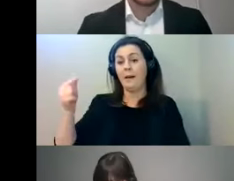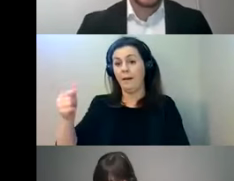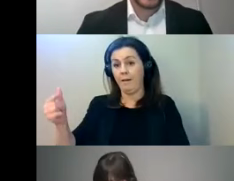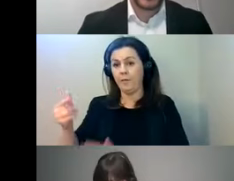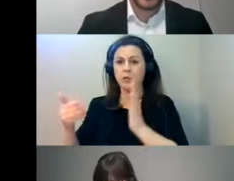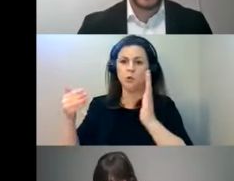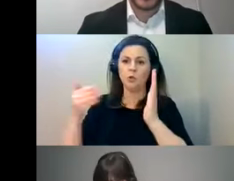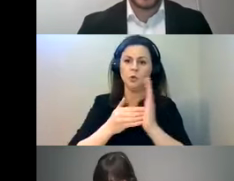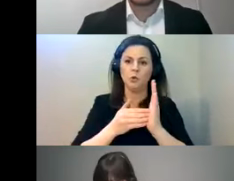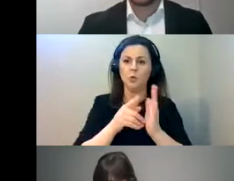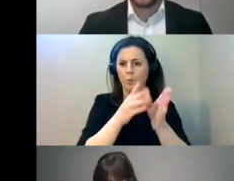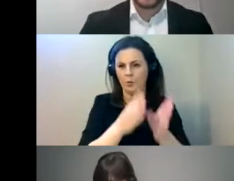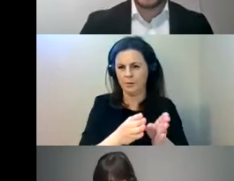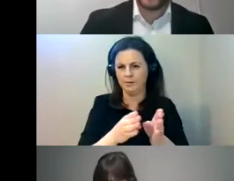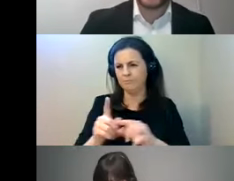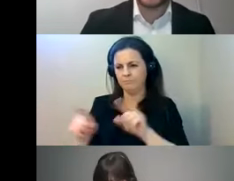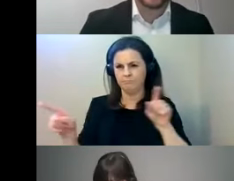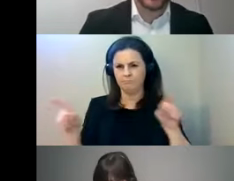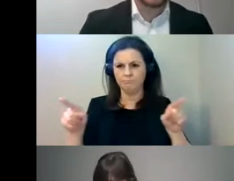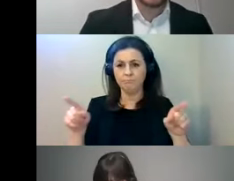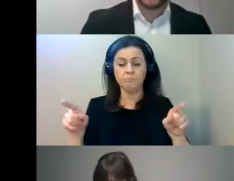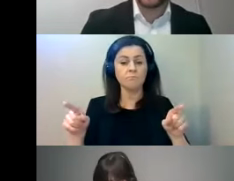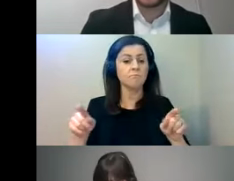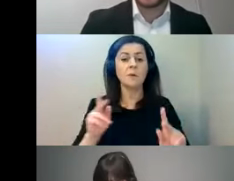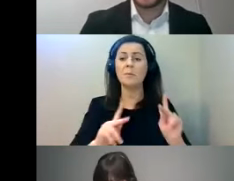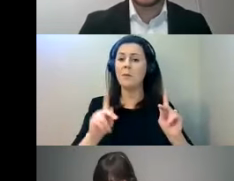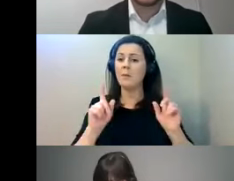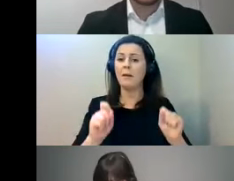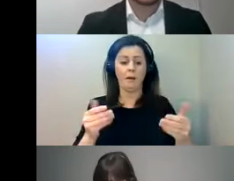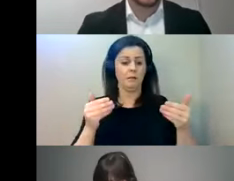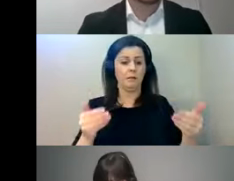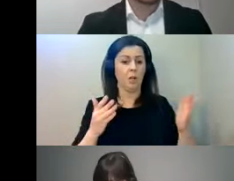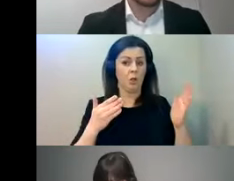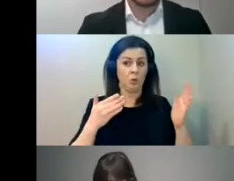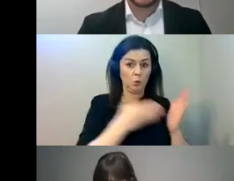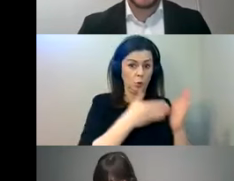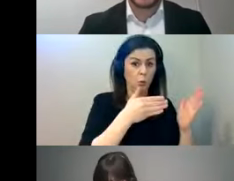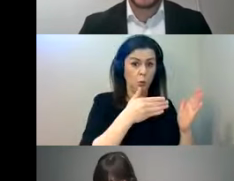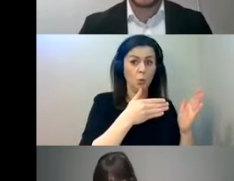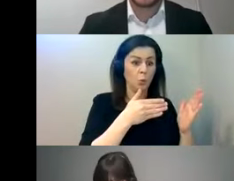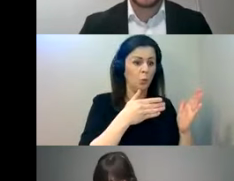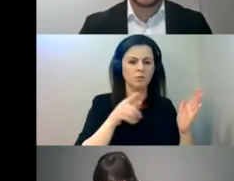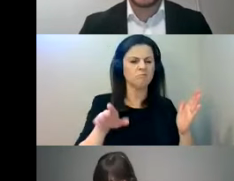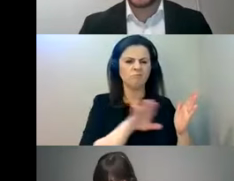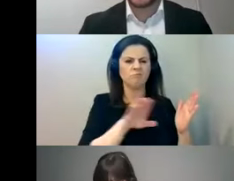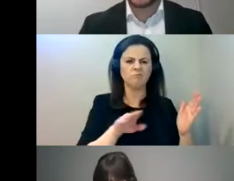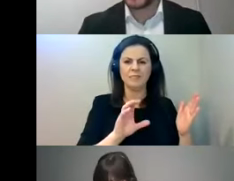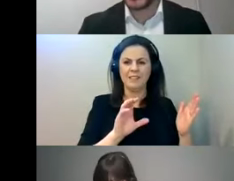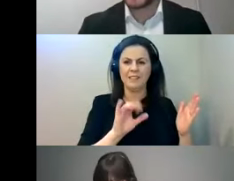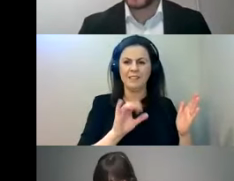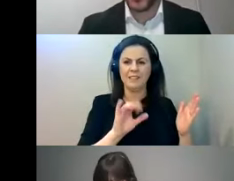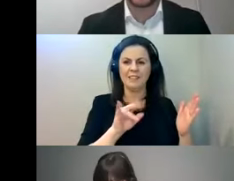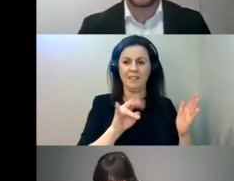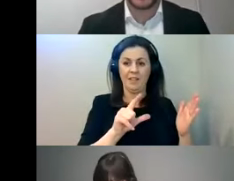accused. And so while anyone can start civil proceedings, it's only the government that can